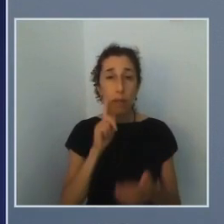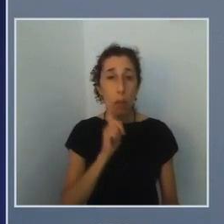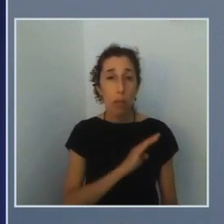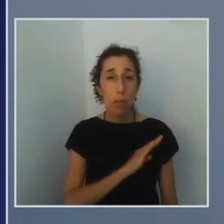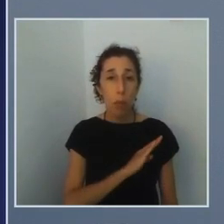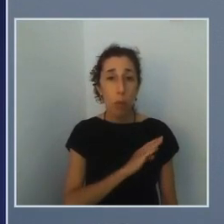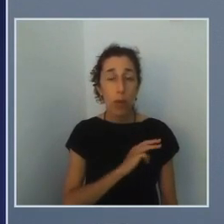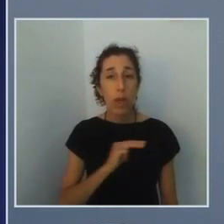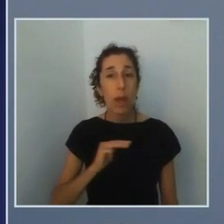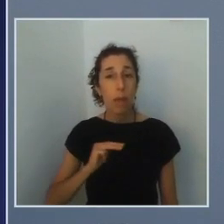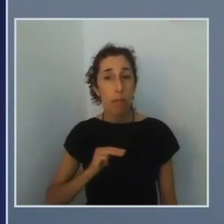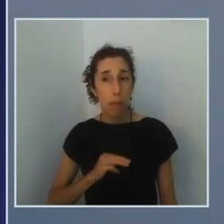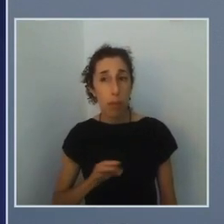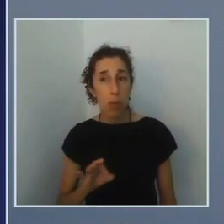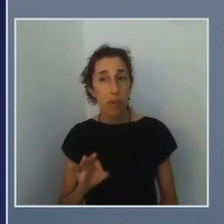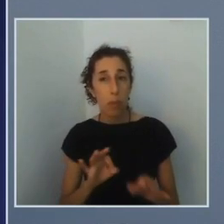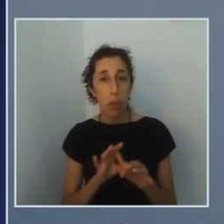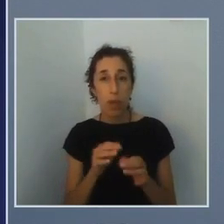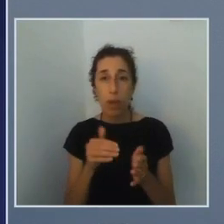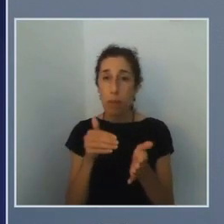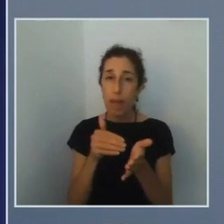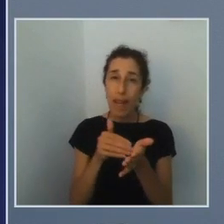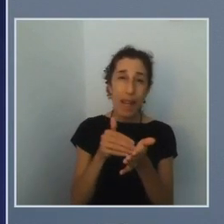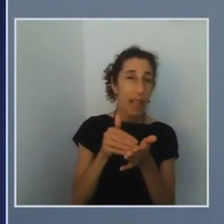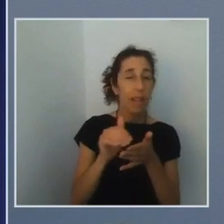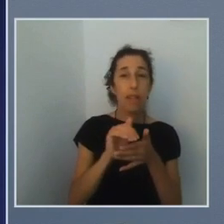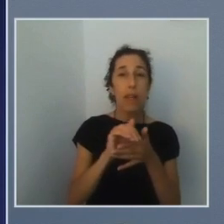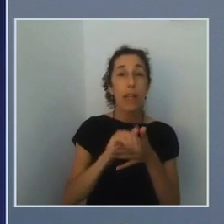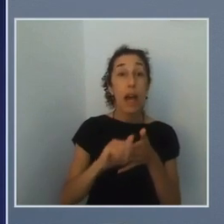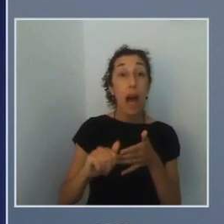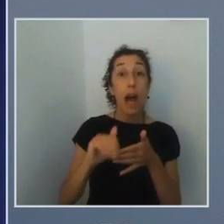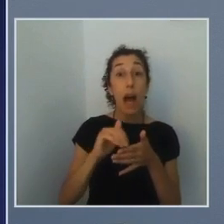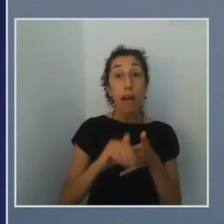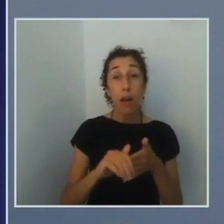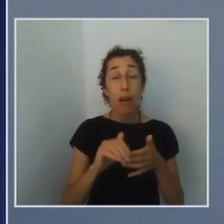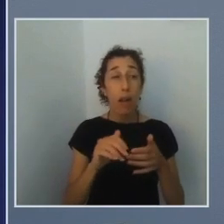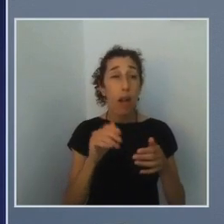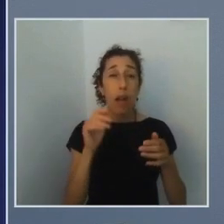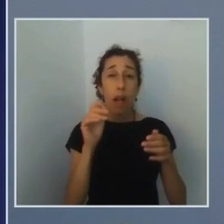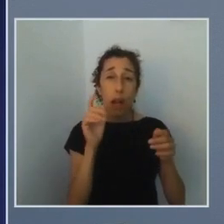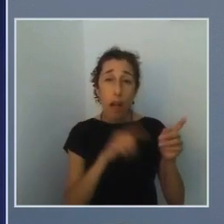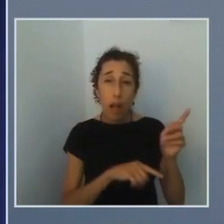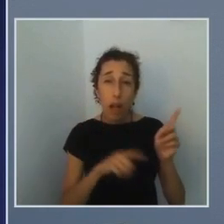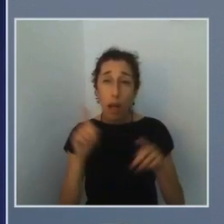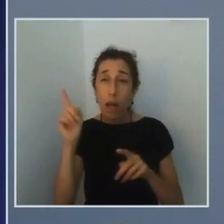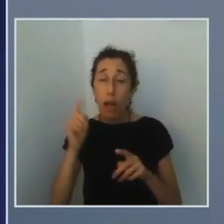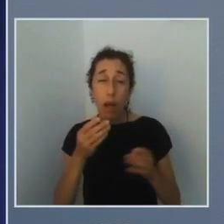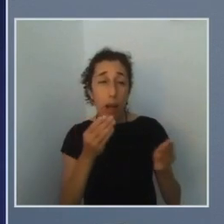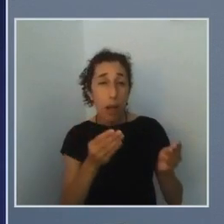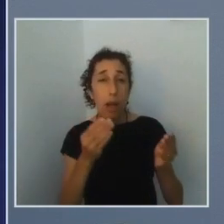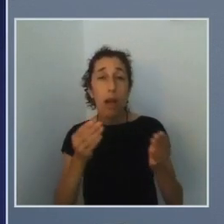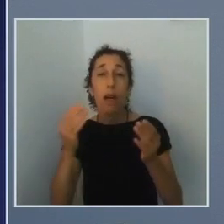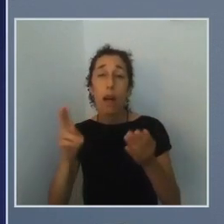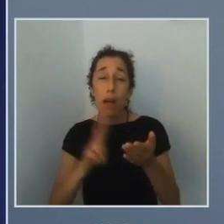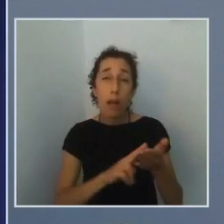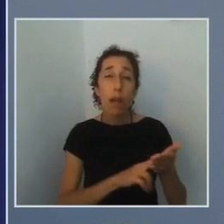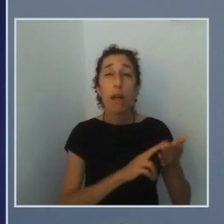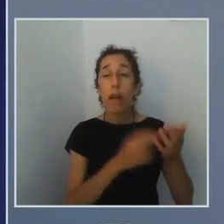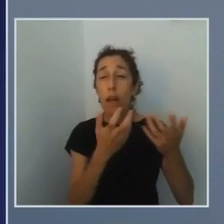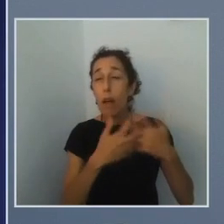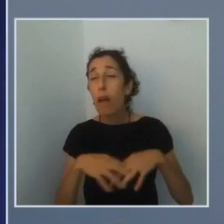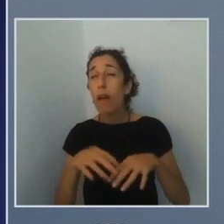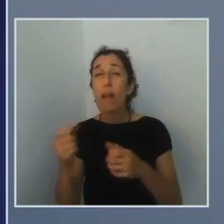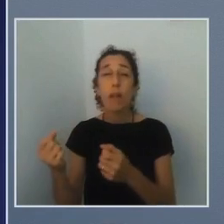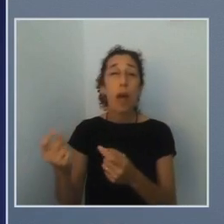Yet often it resulted in little, if any, actual work. In addition to grossly misusing these funds